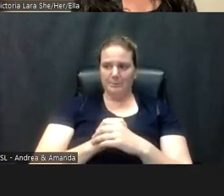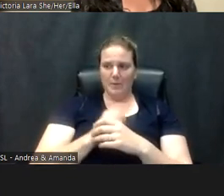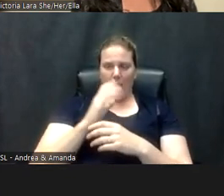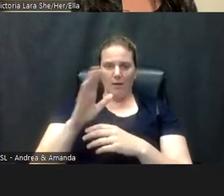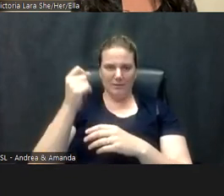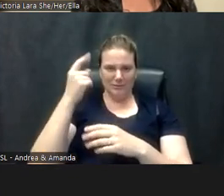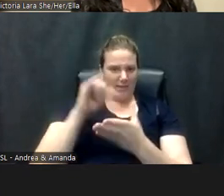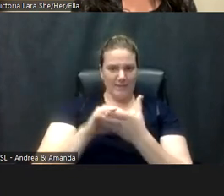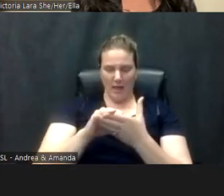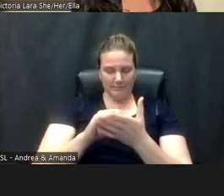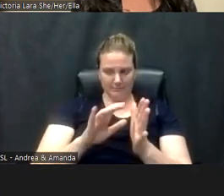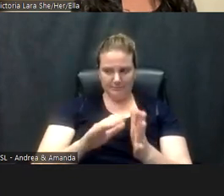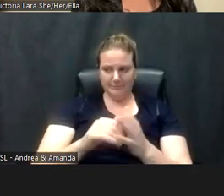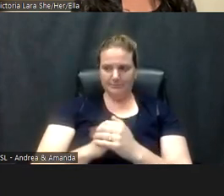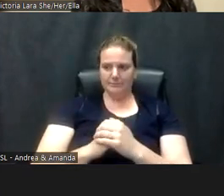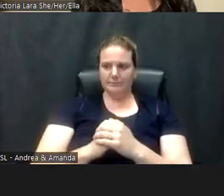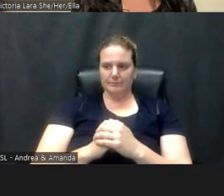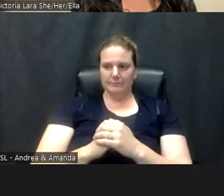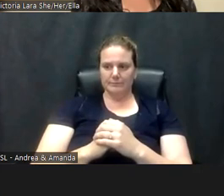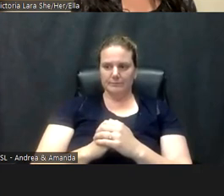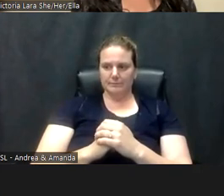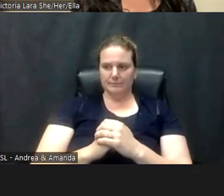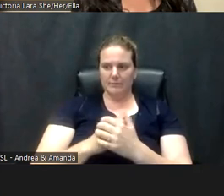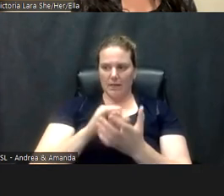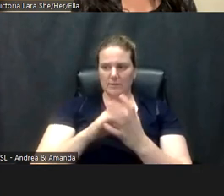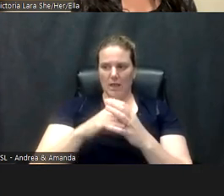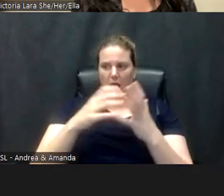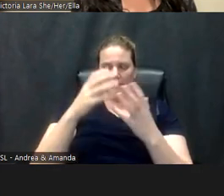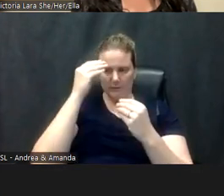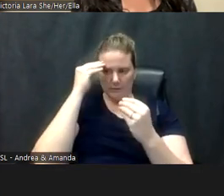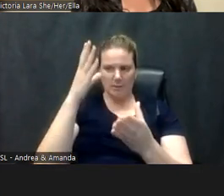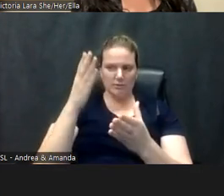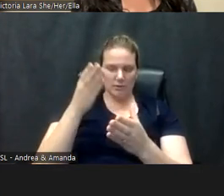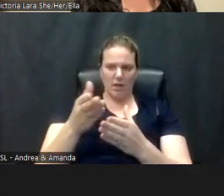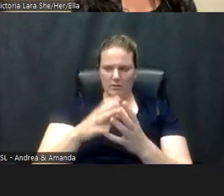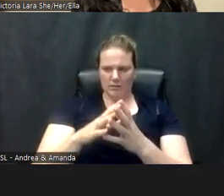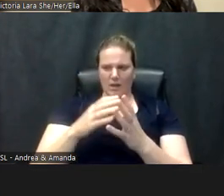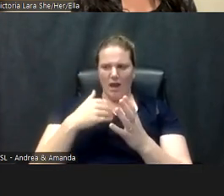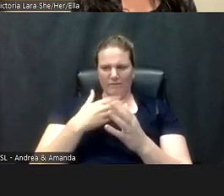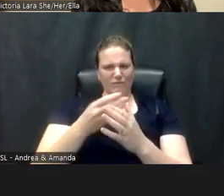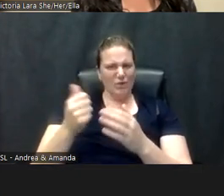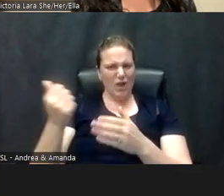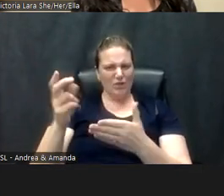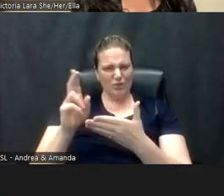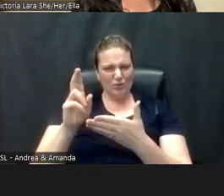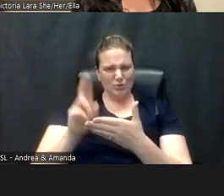straight. I think it's gonna be a lot of information in there. And there's a couple other universities,